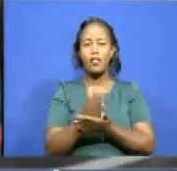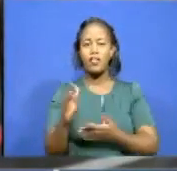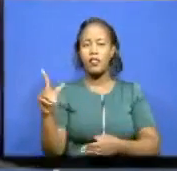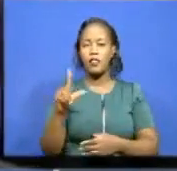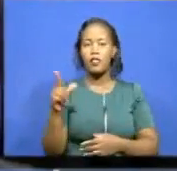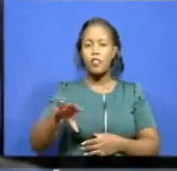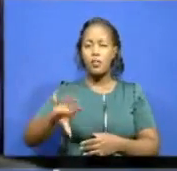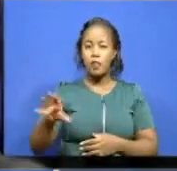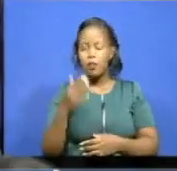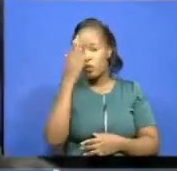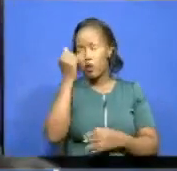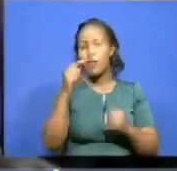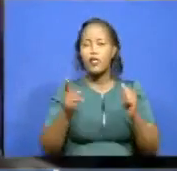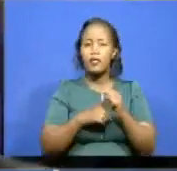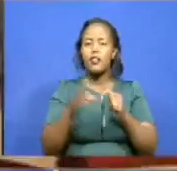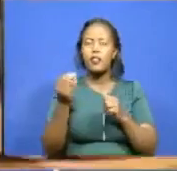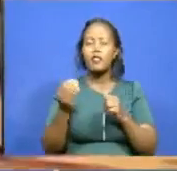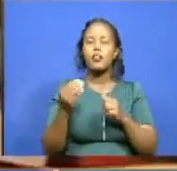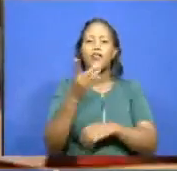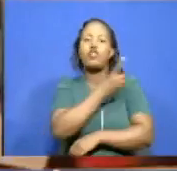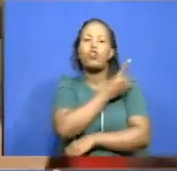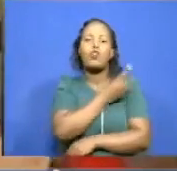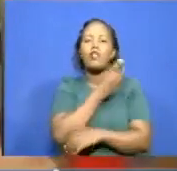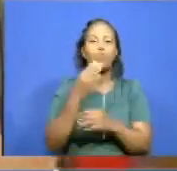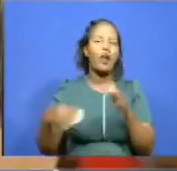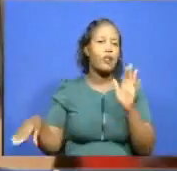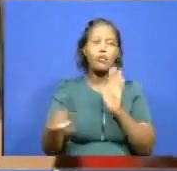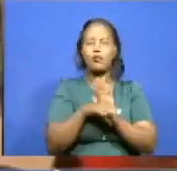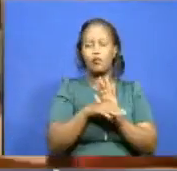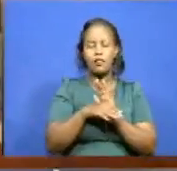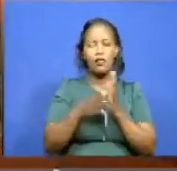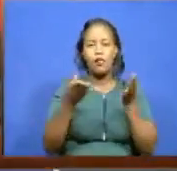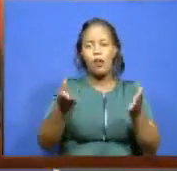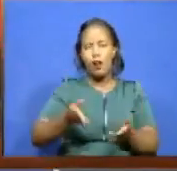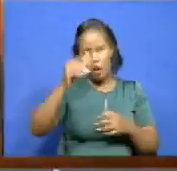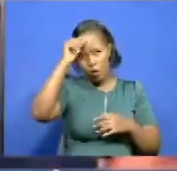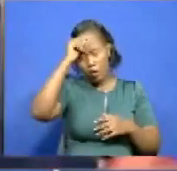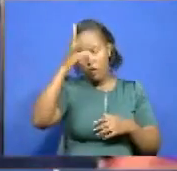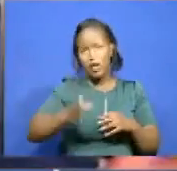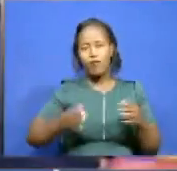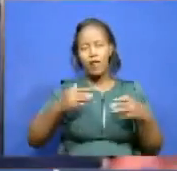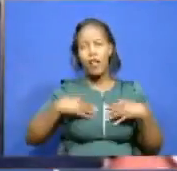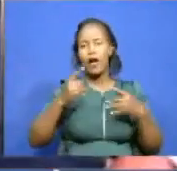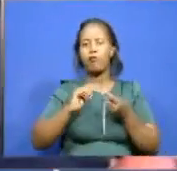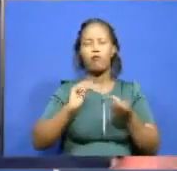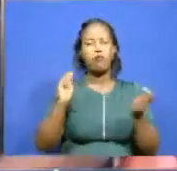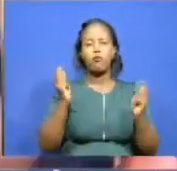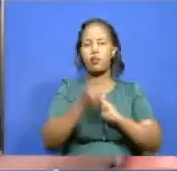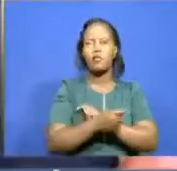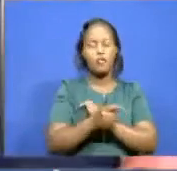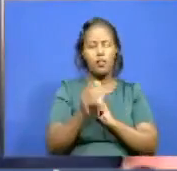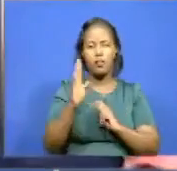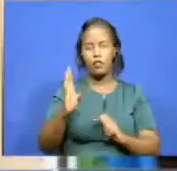60 doctors were sacked 2 years ago, Governor Ndiritu Murithi has interchanged the health and administration